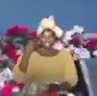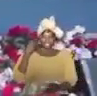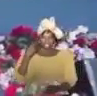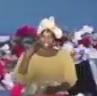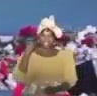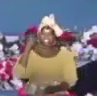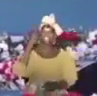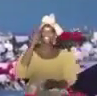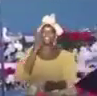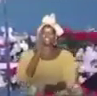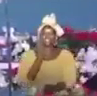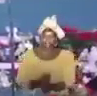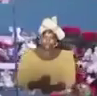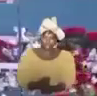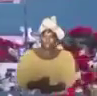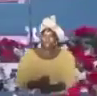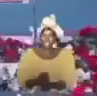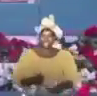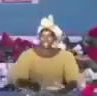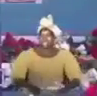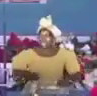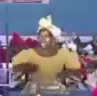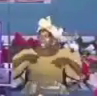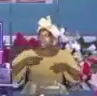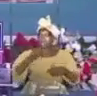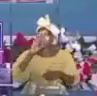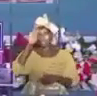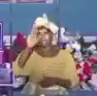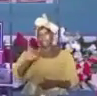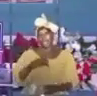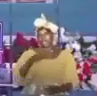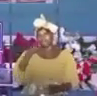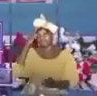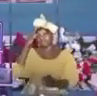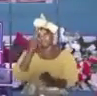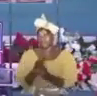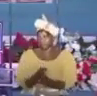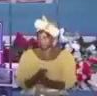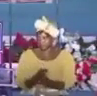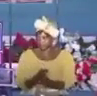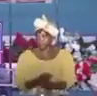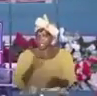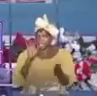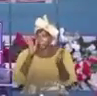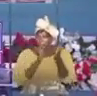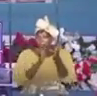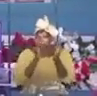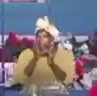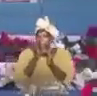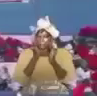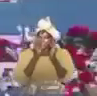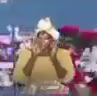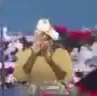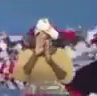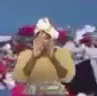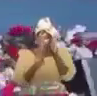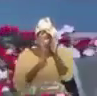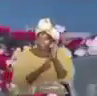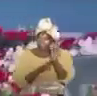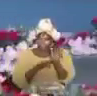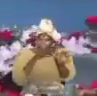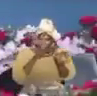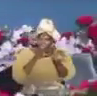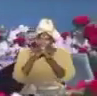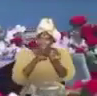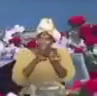live by faith. Four times in scripture, the Bible repeats it almost verbatim, that the just